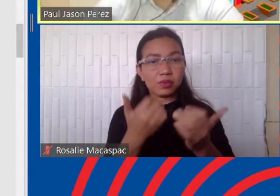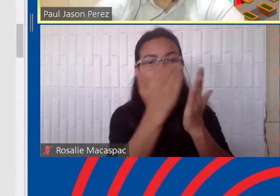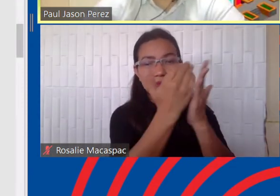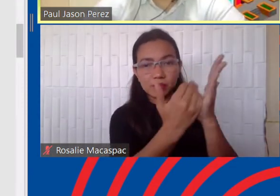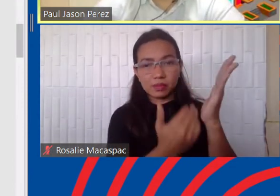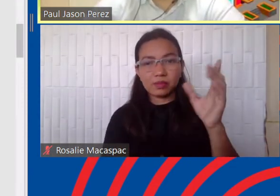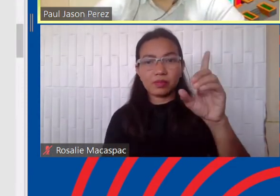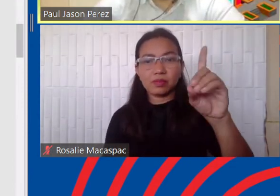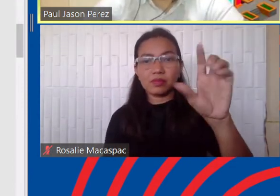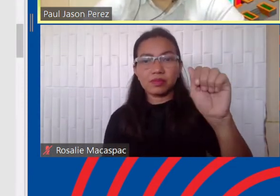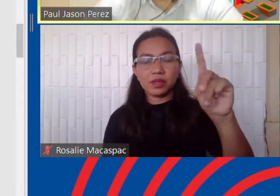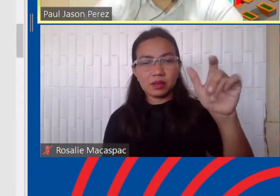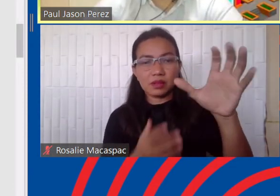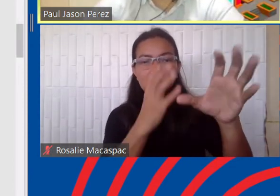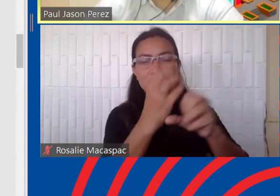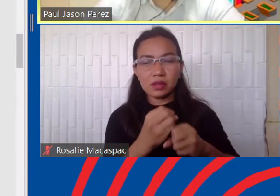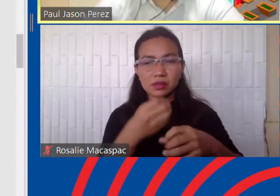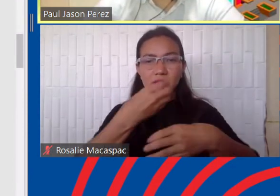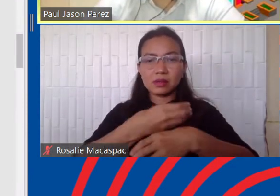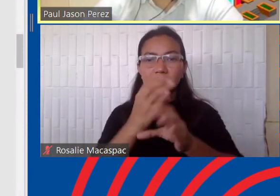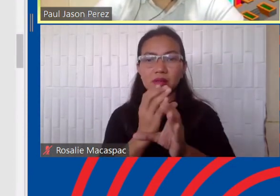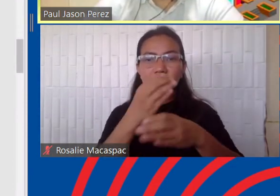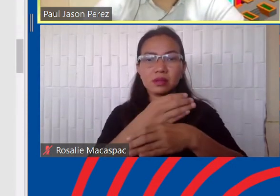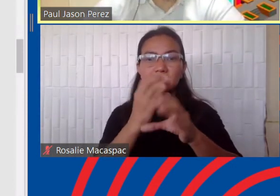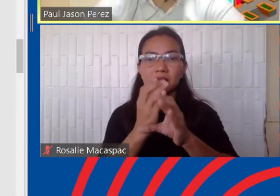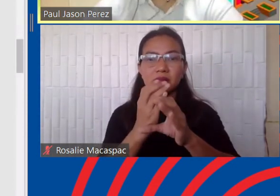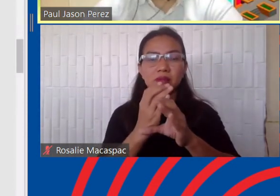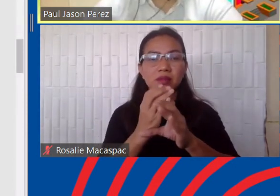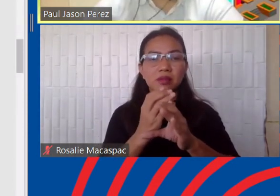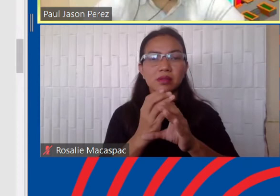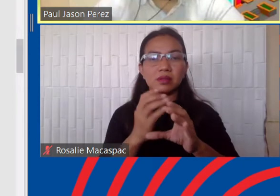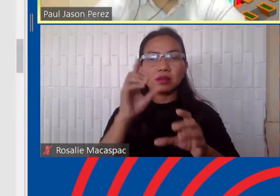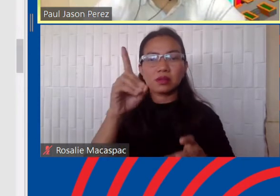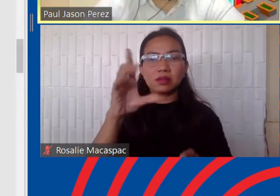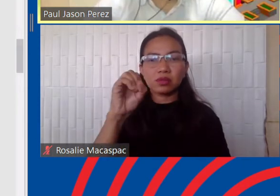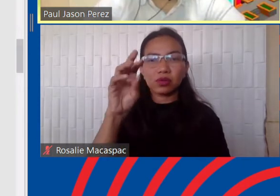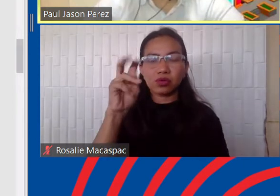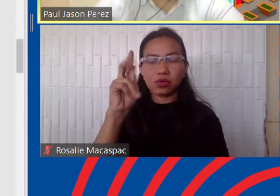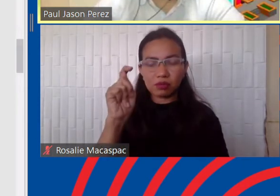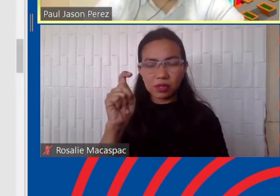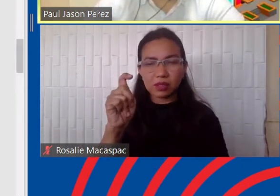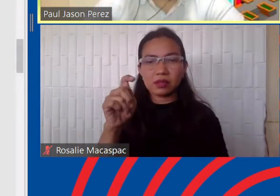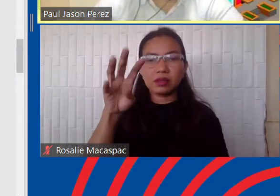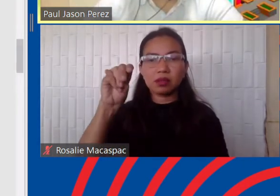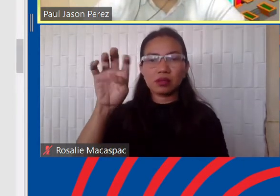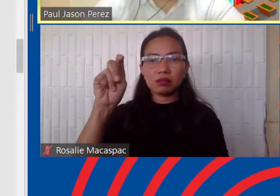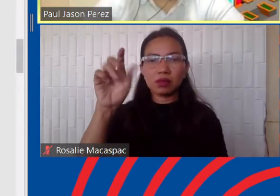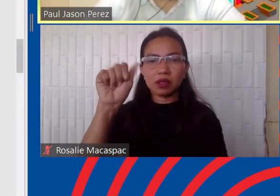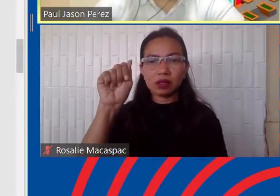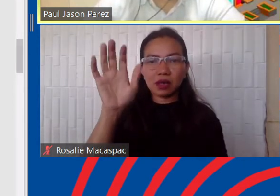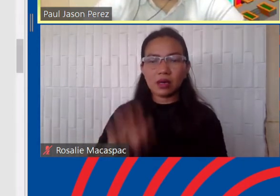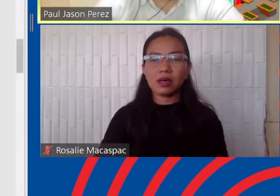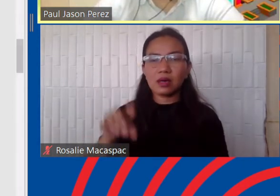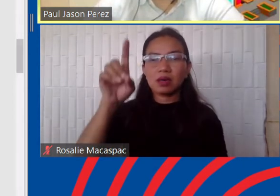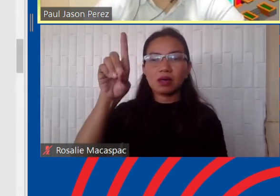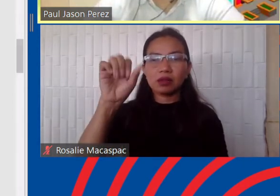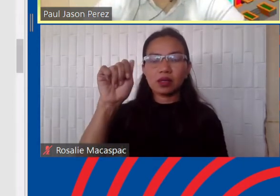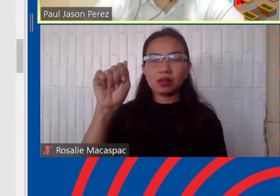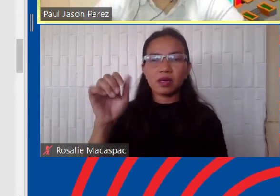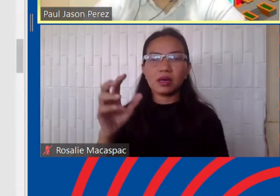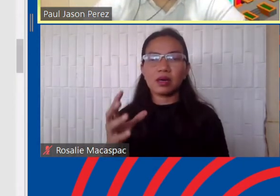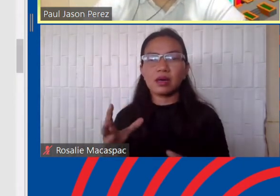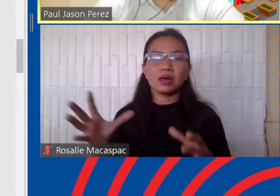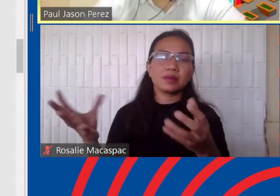be collected or created? Documentation and metadata. What documentation and metadata will